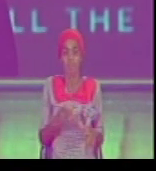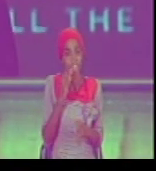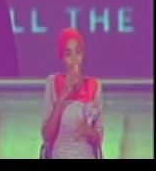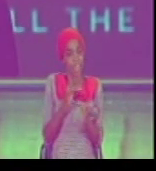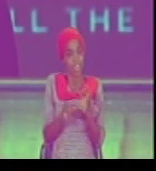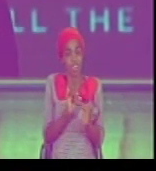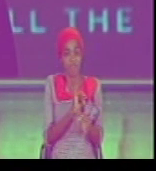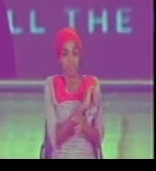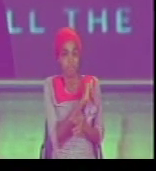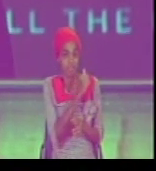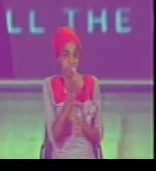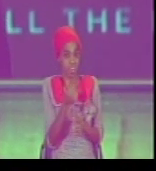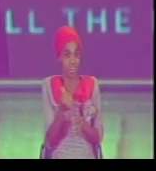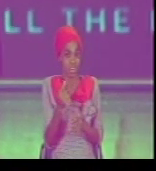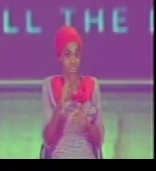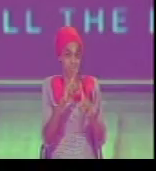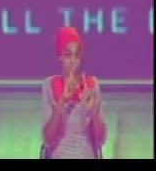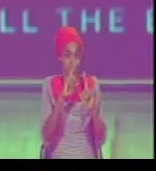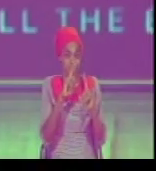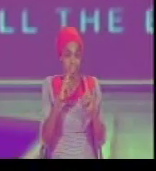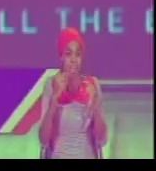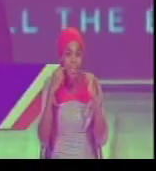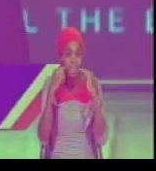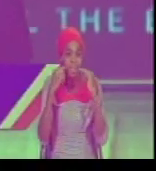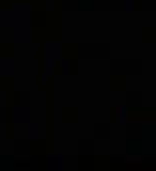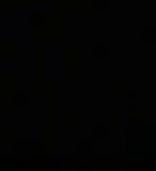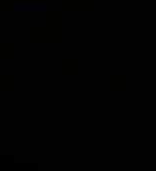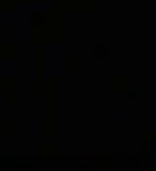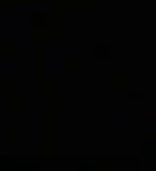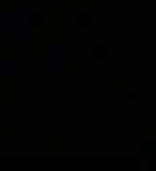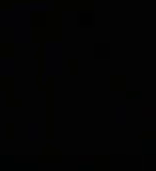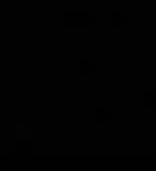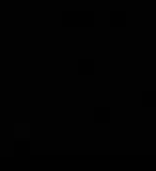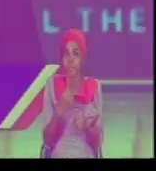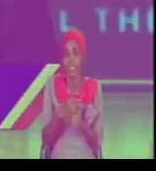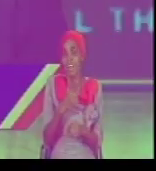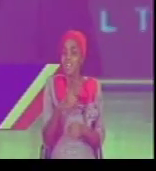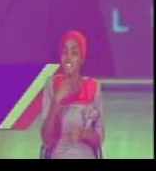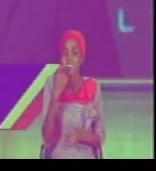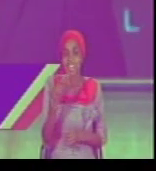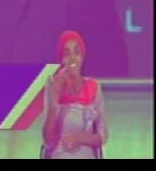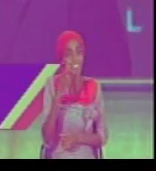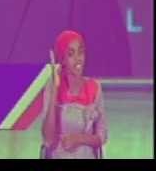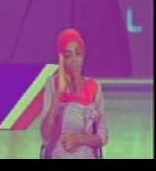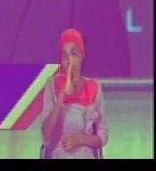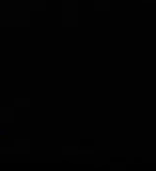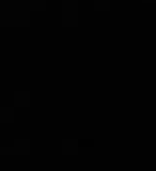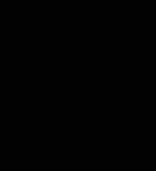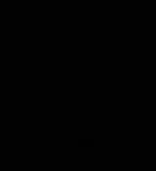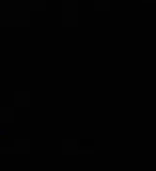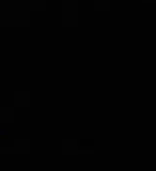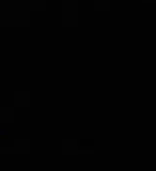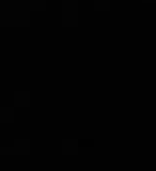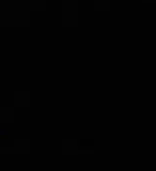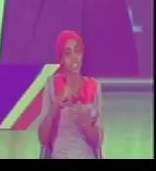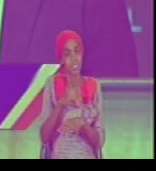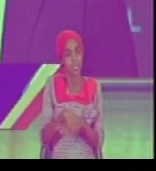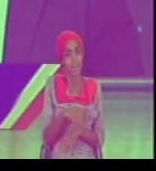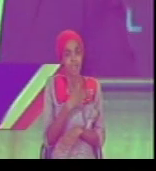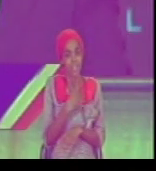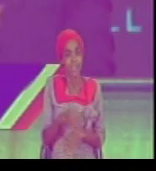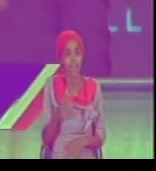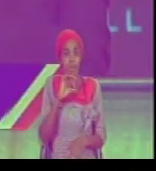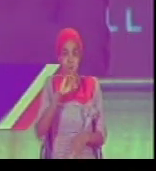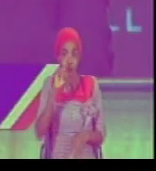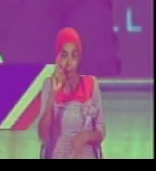these nightclubs today, and they say that, you know, there's going to be dancing tonight, and then only